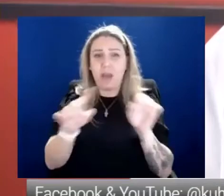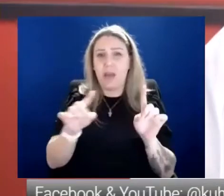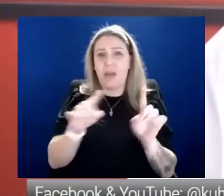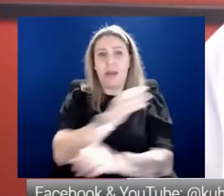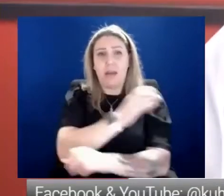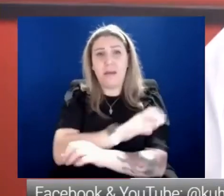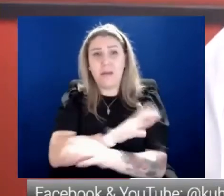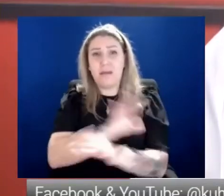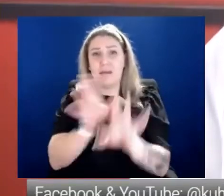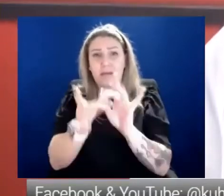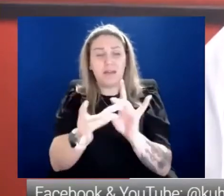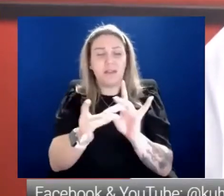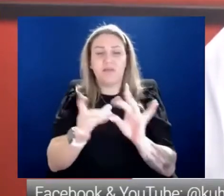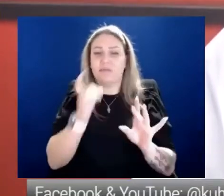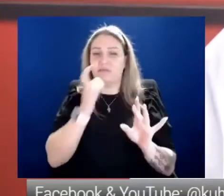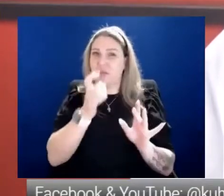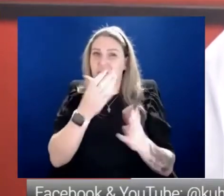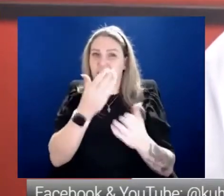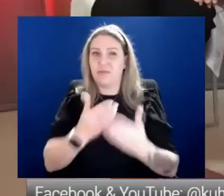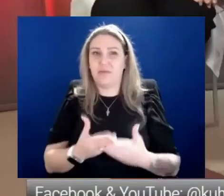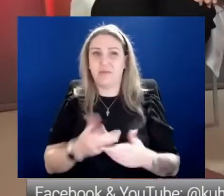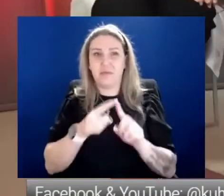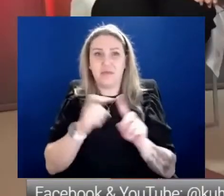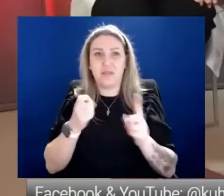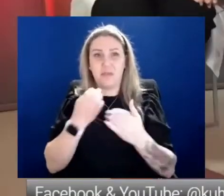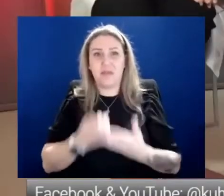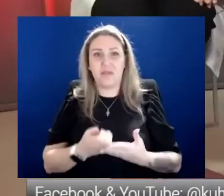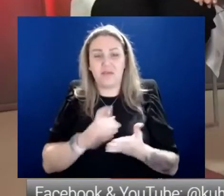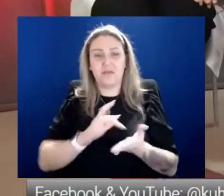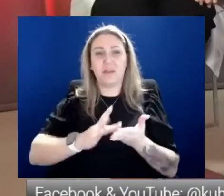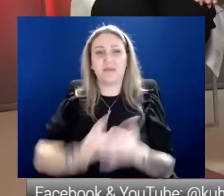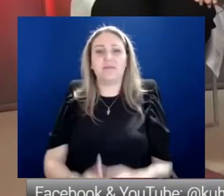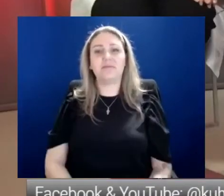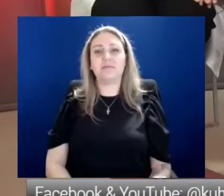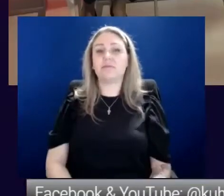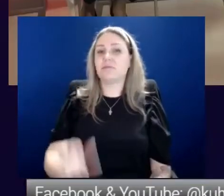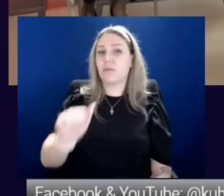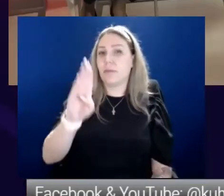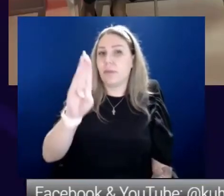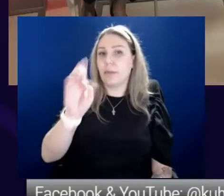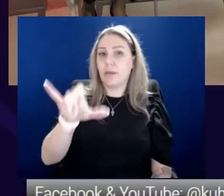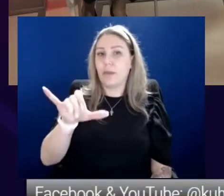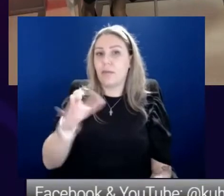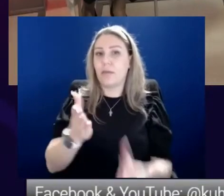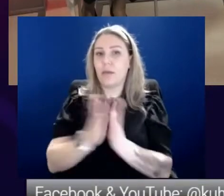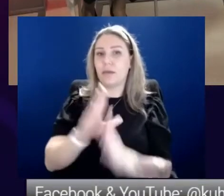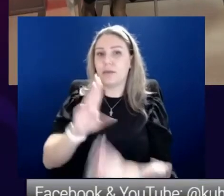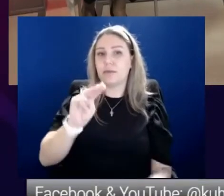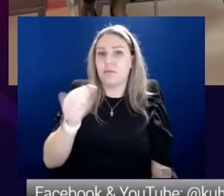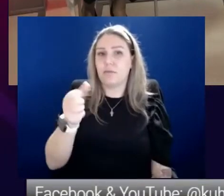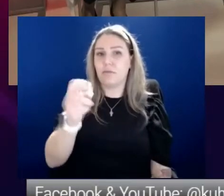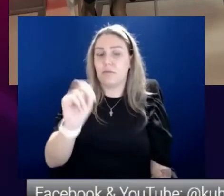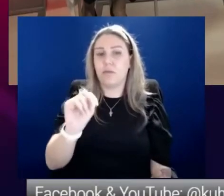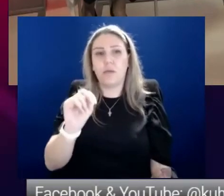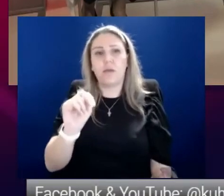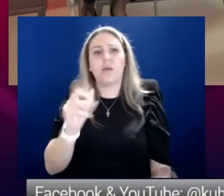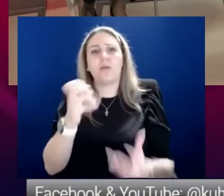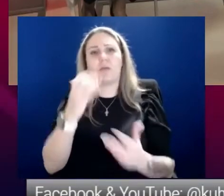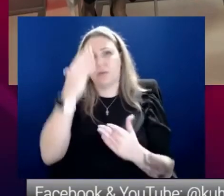well proven from the evidence of medicine. Okay. Yeah. Abby has a question. I'll ask Morgan about this one. Abby wants to know if there are